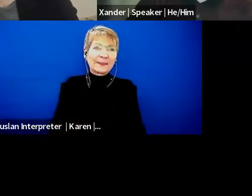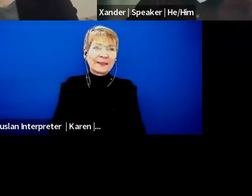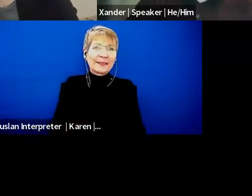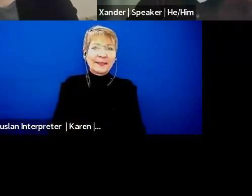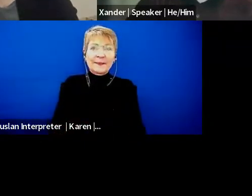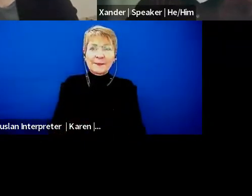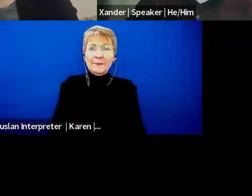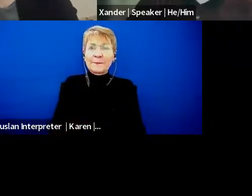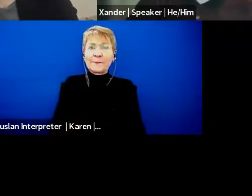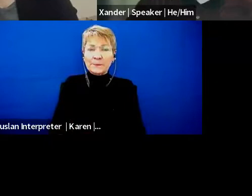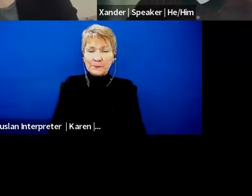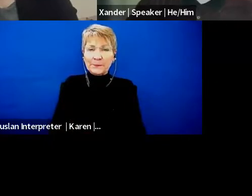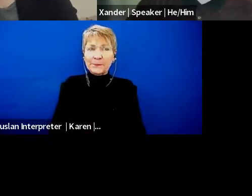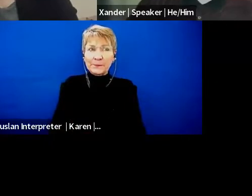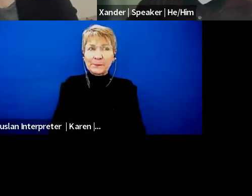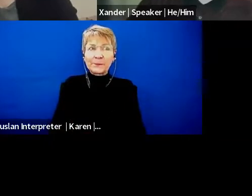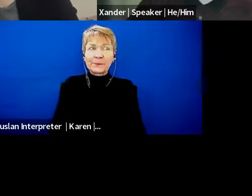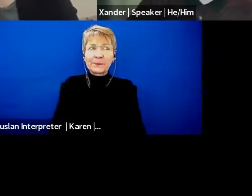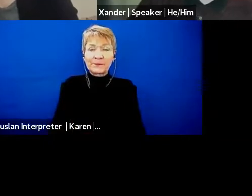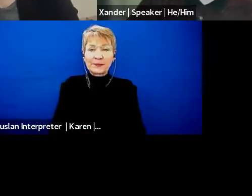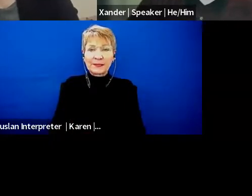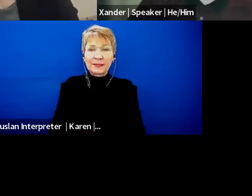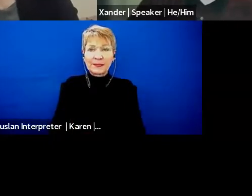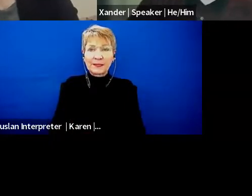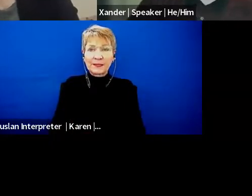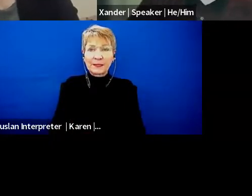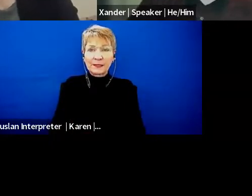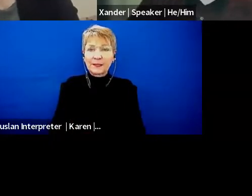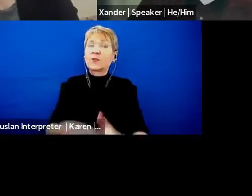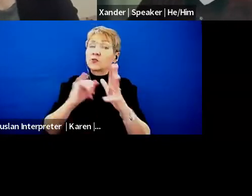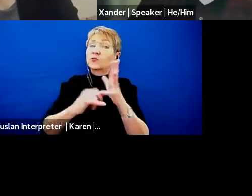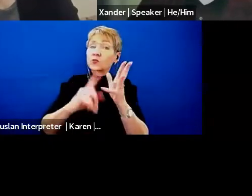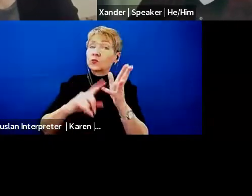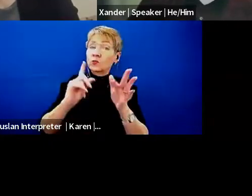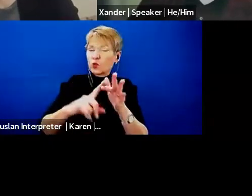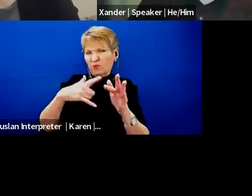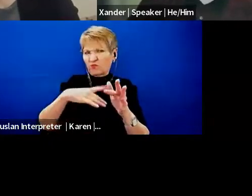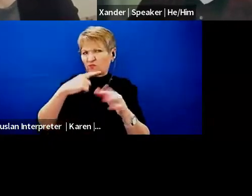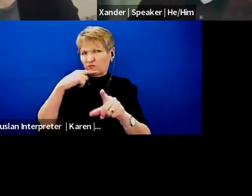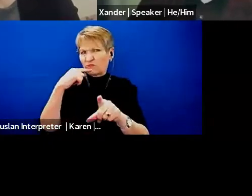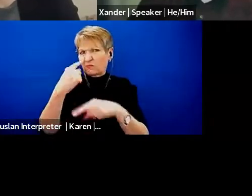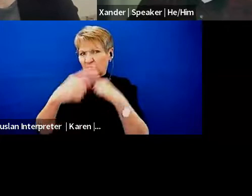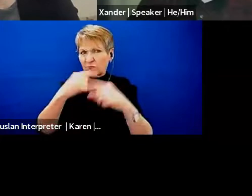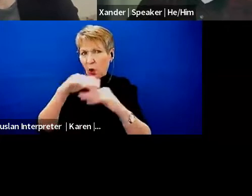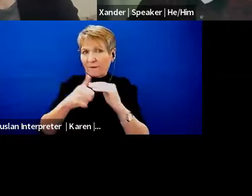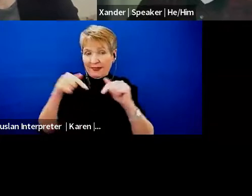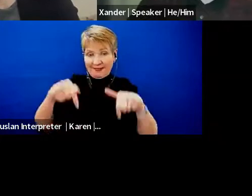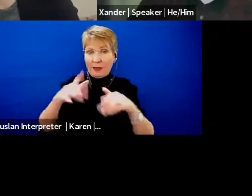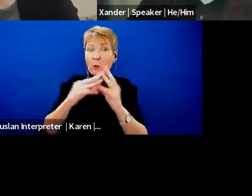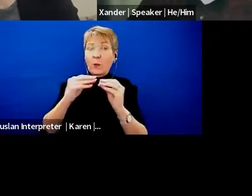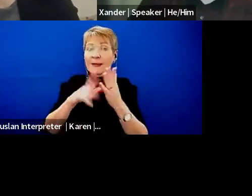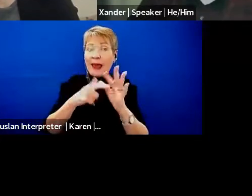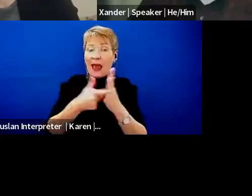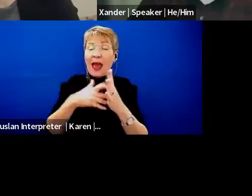Thanks, Xander. We just wanted to explain this webinar in the context of our whole series. So the whole series of